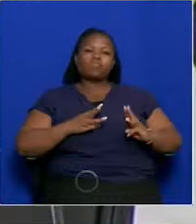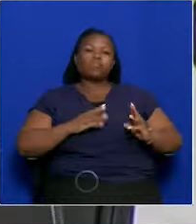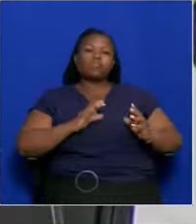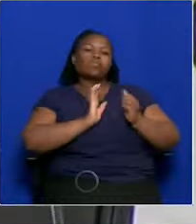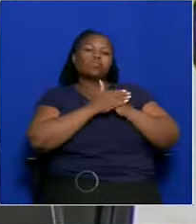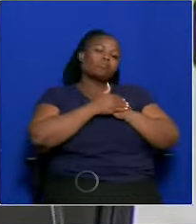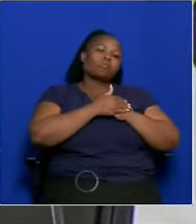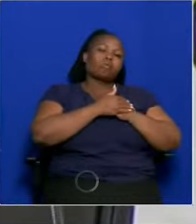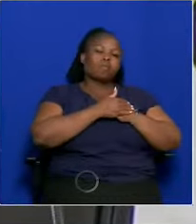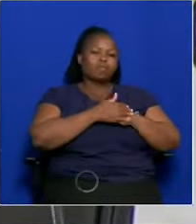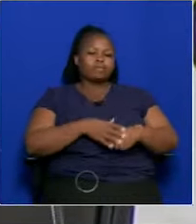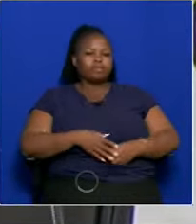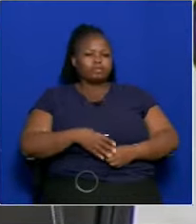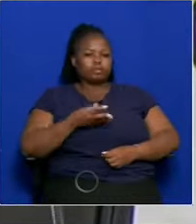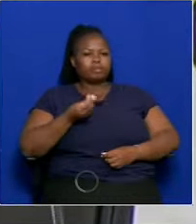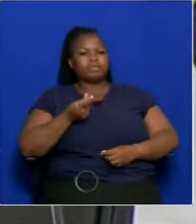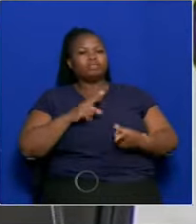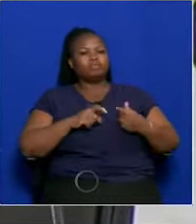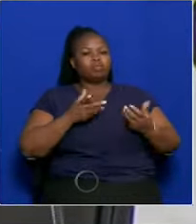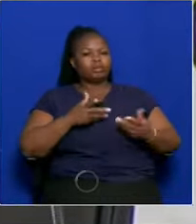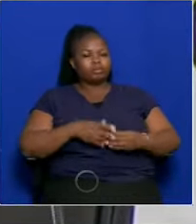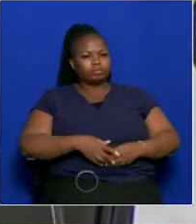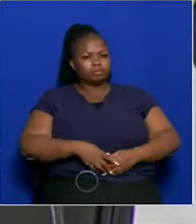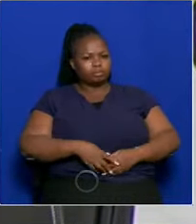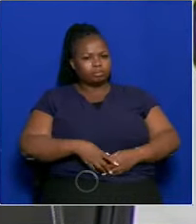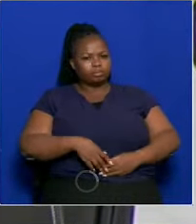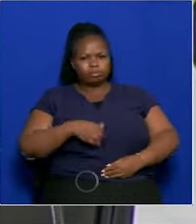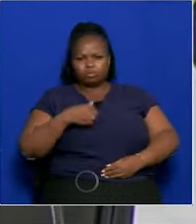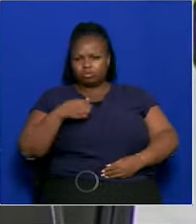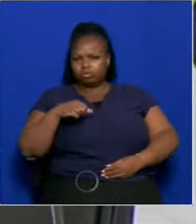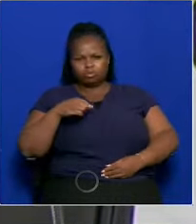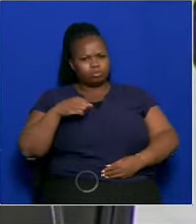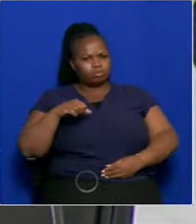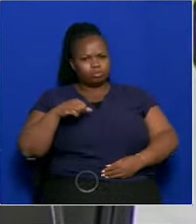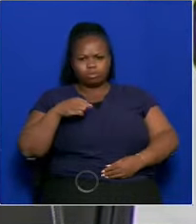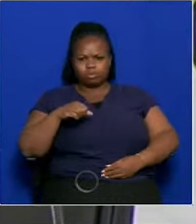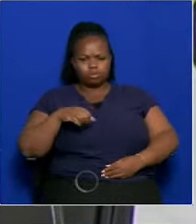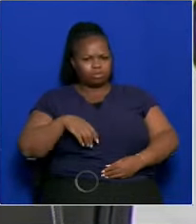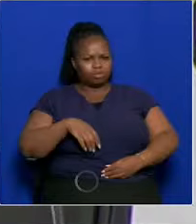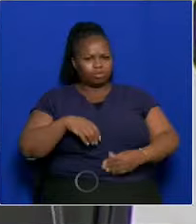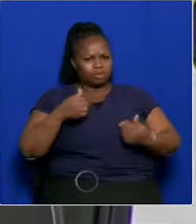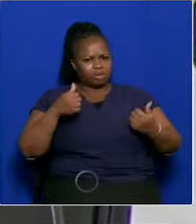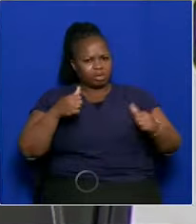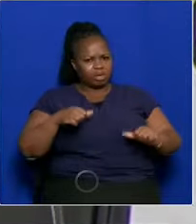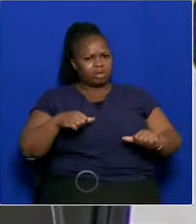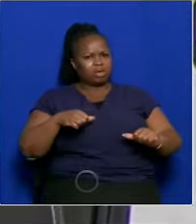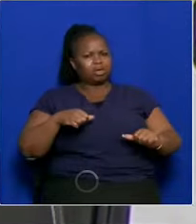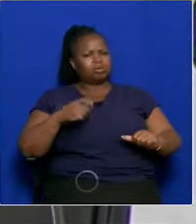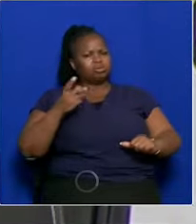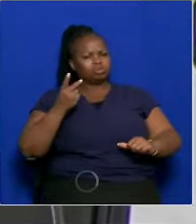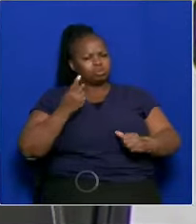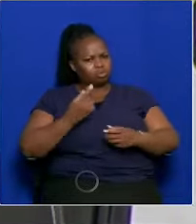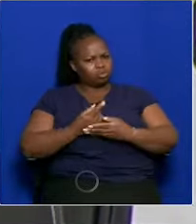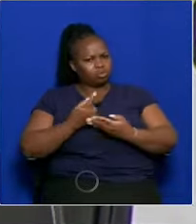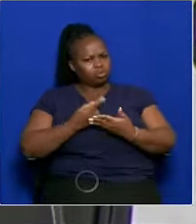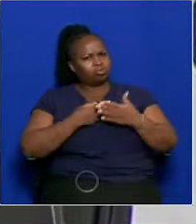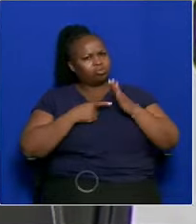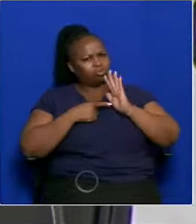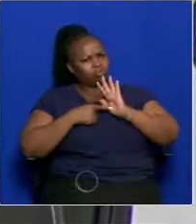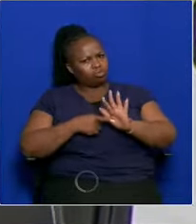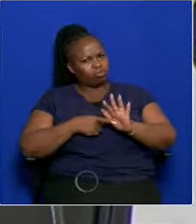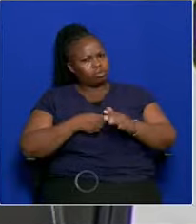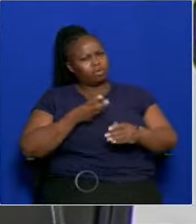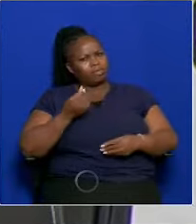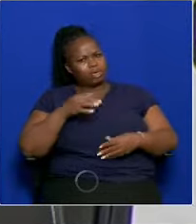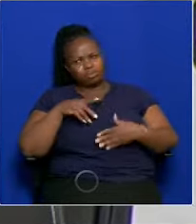this money? No. Your account will always show where you deposited the money, and the surname will show.